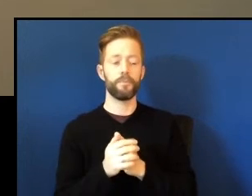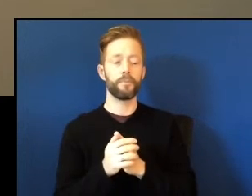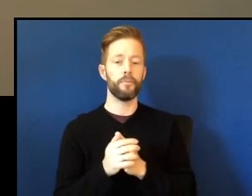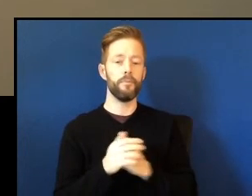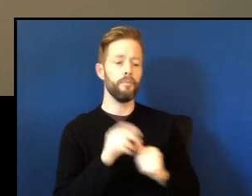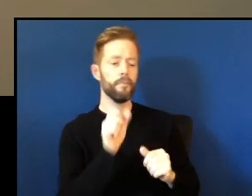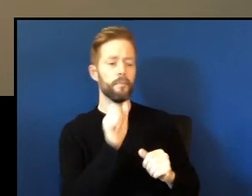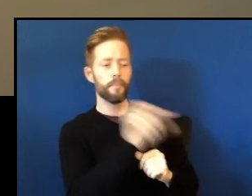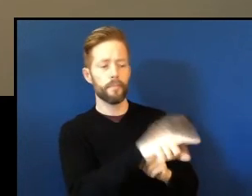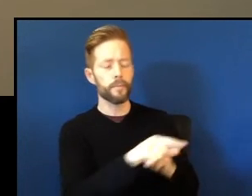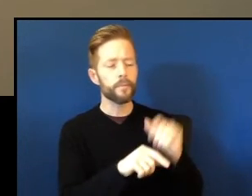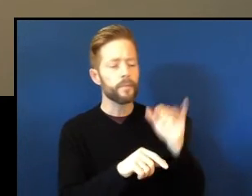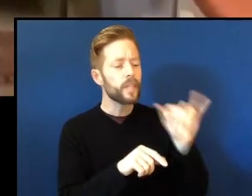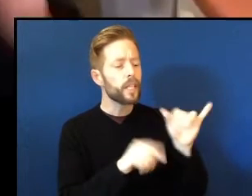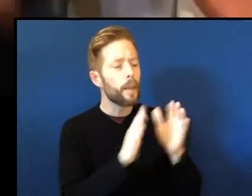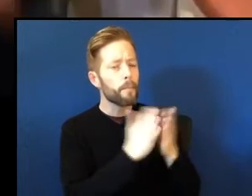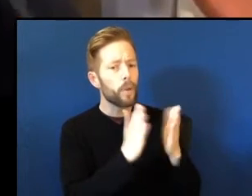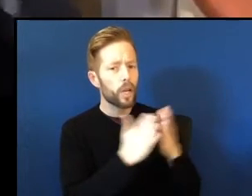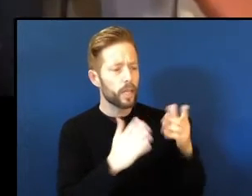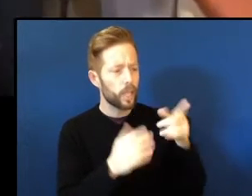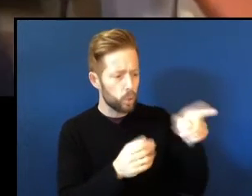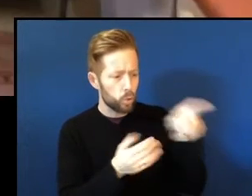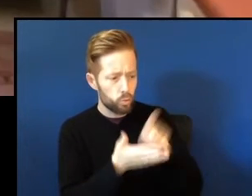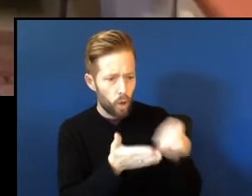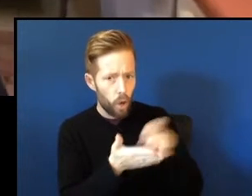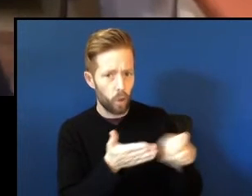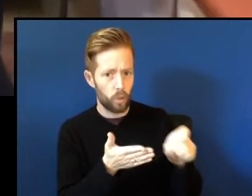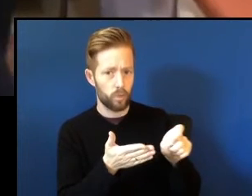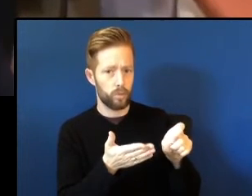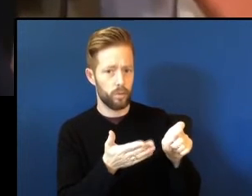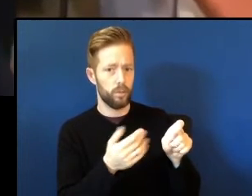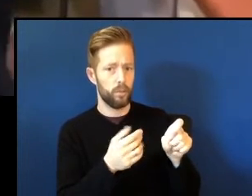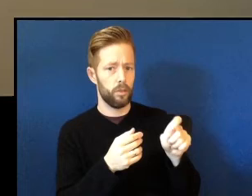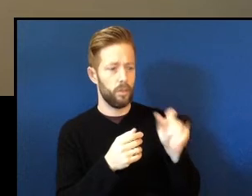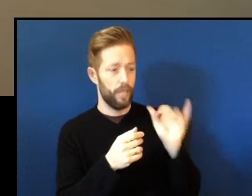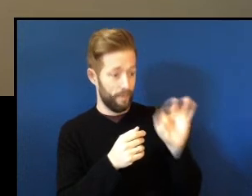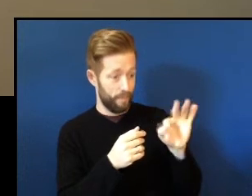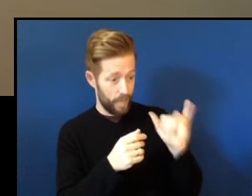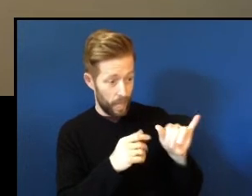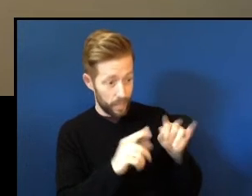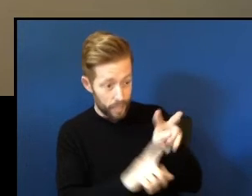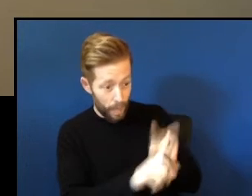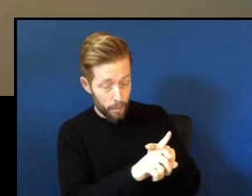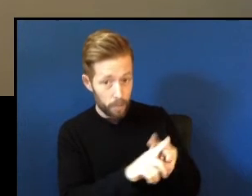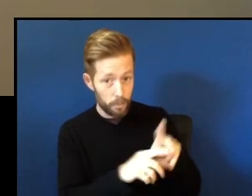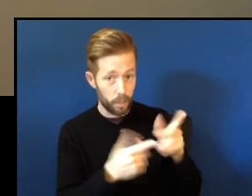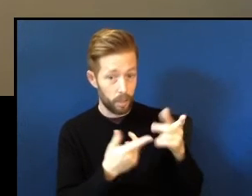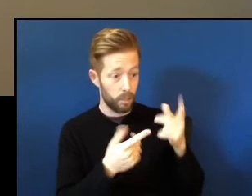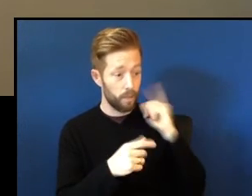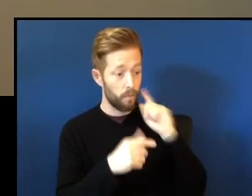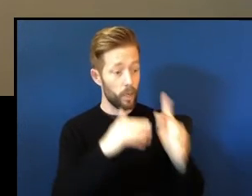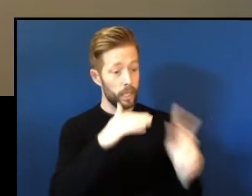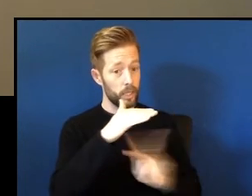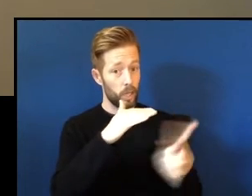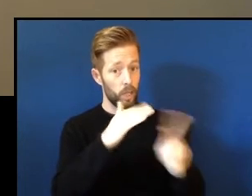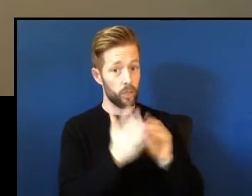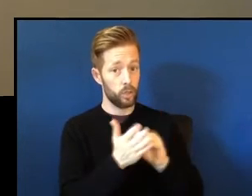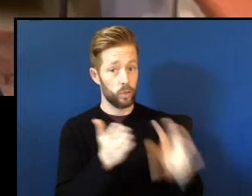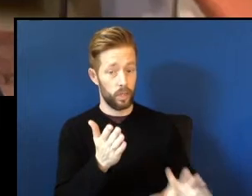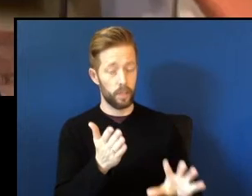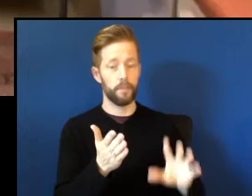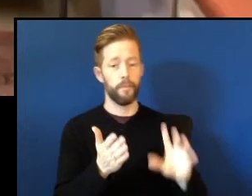for STEM. Our book. Yes, your book, if that one would be applicable to kindergarten